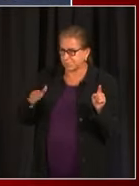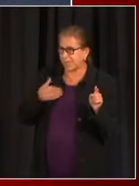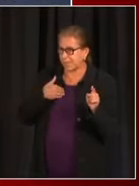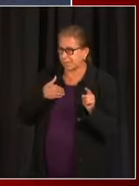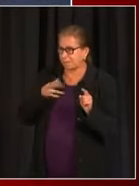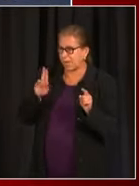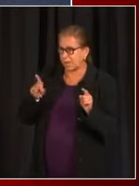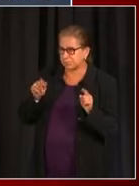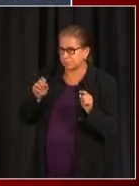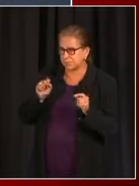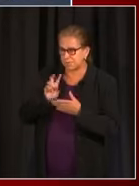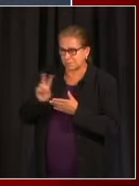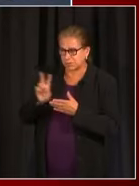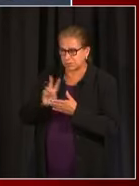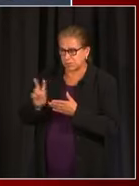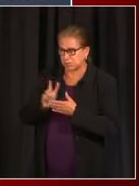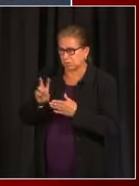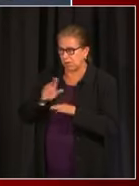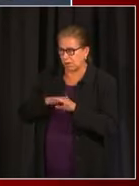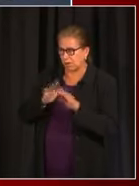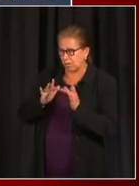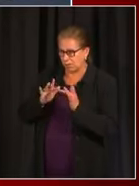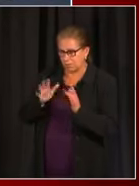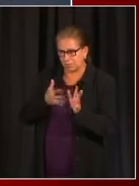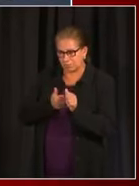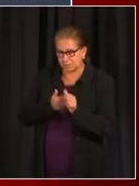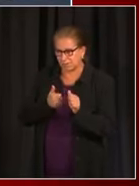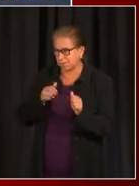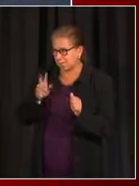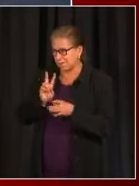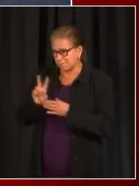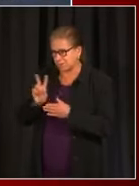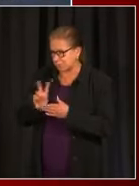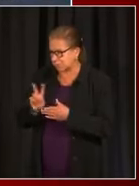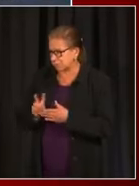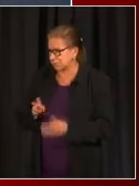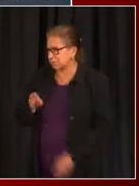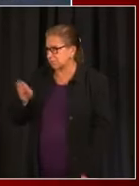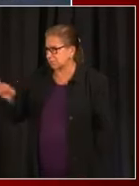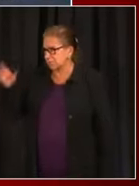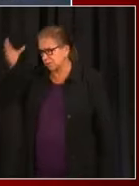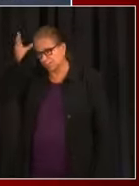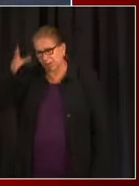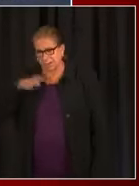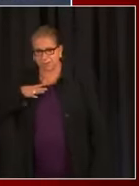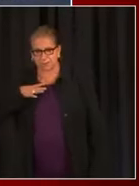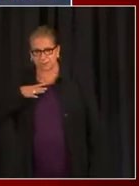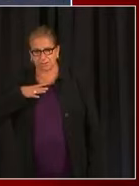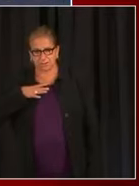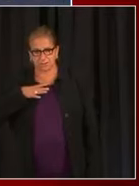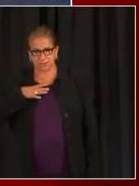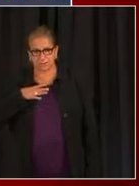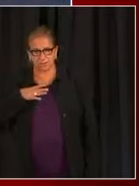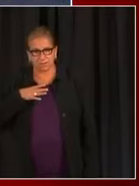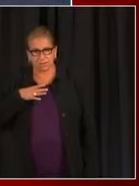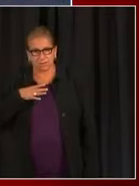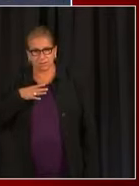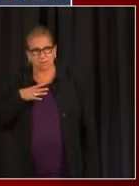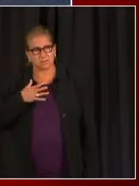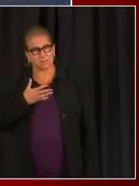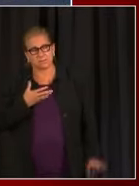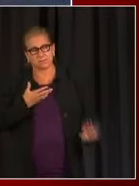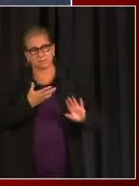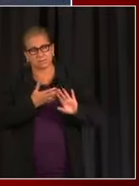Thursdays, right? Every Thursday. Correct, correct. Okay, yes. So how far back, obviously with